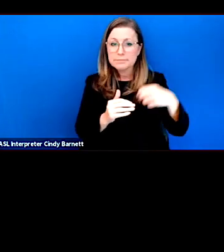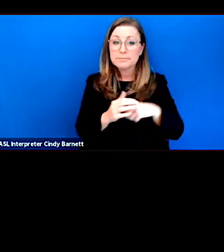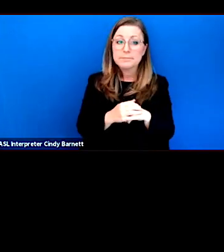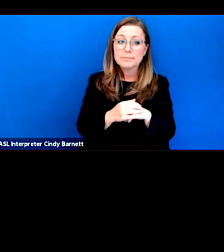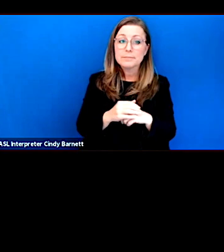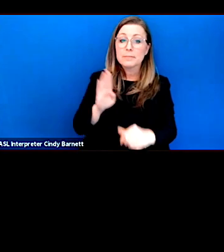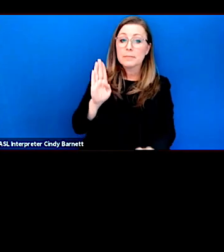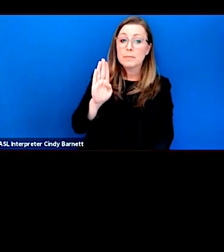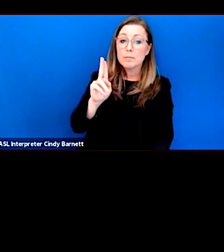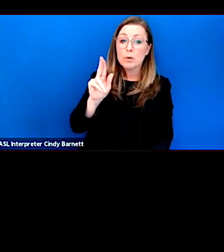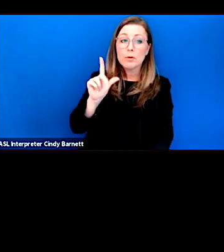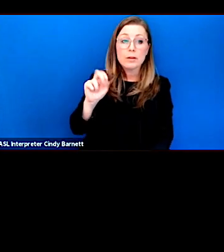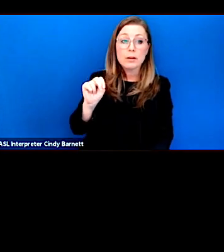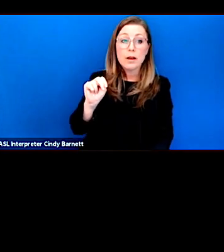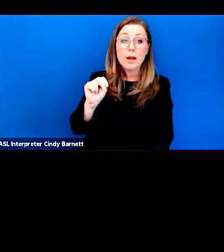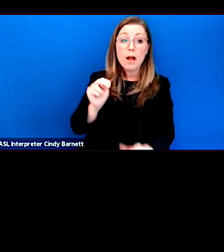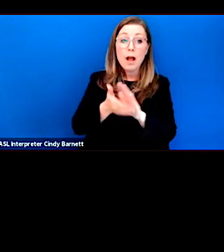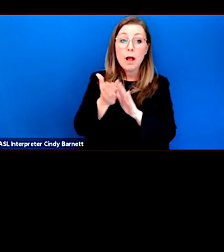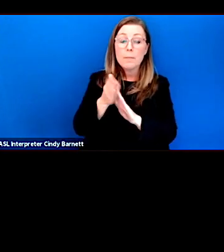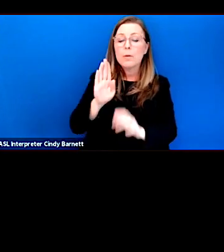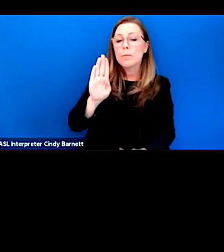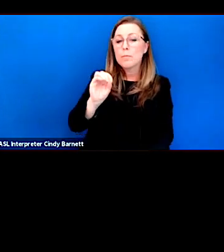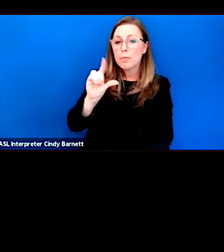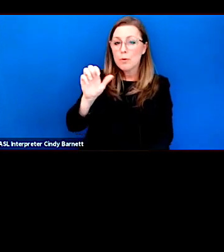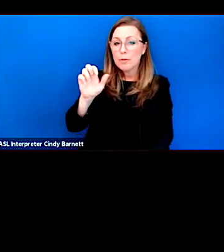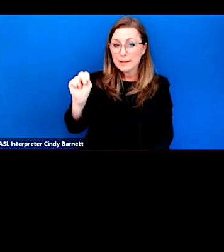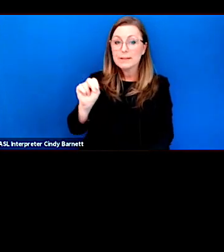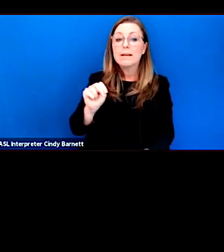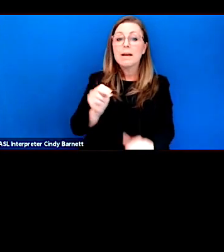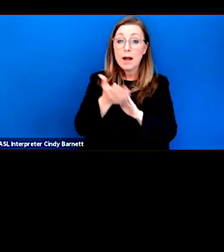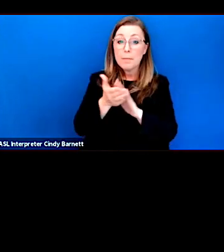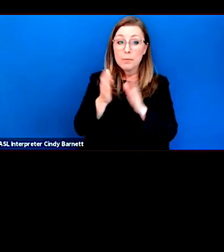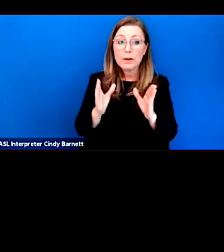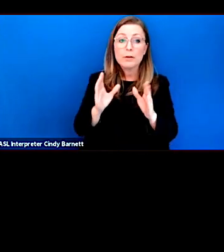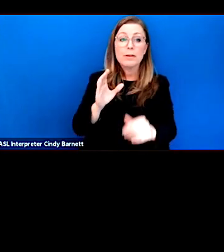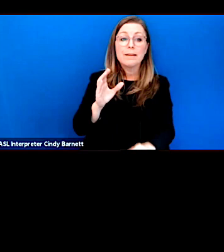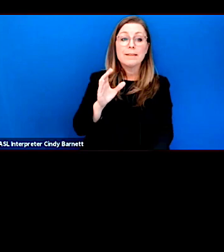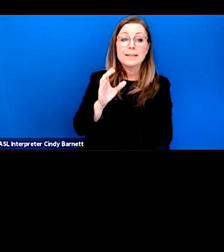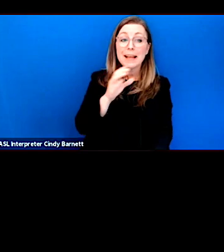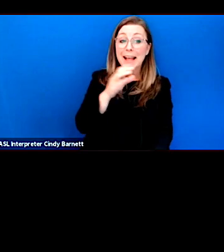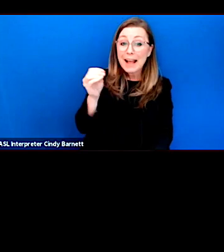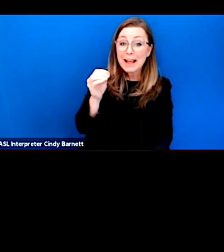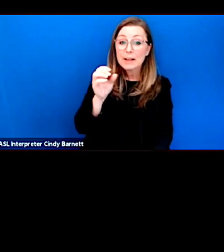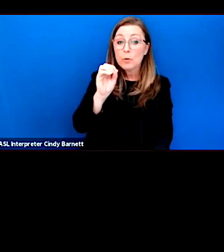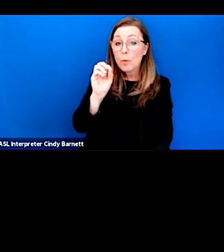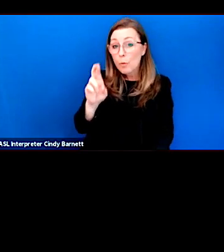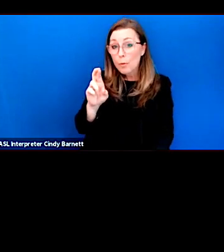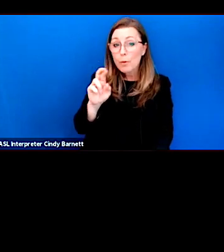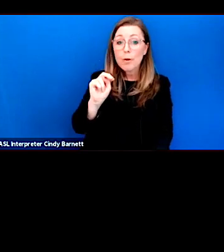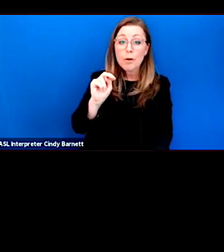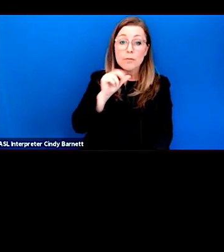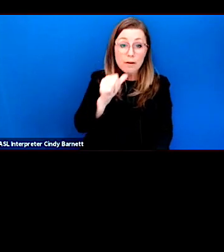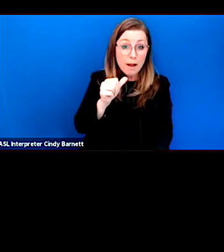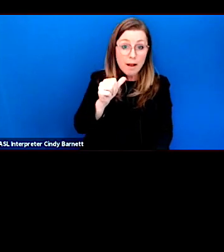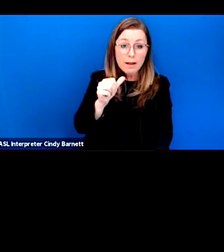are variables that indicate whether something is true or false in a search. It is important for you